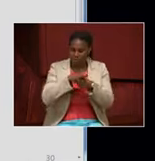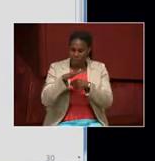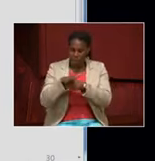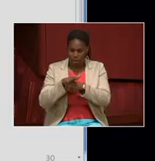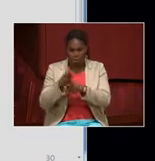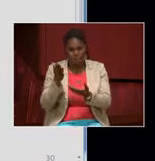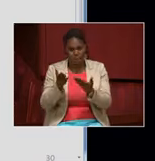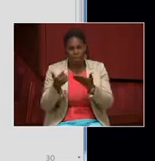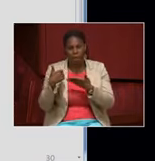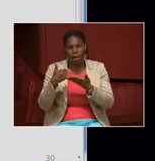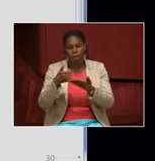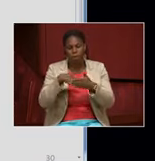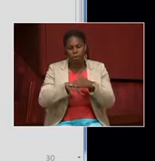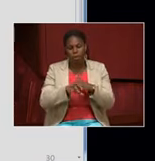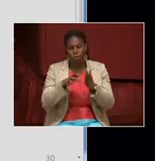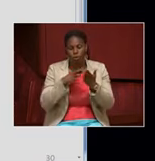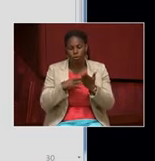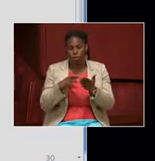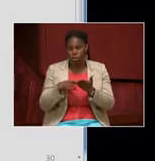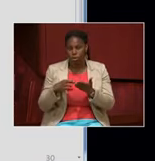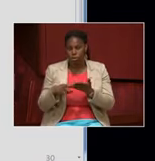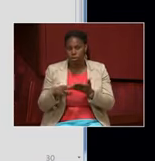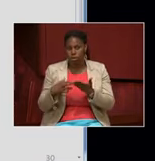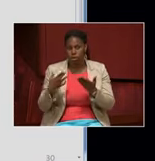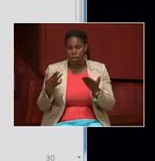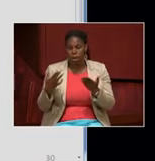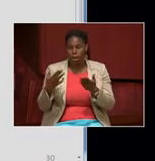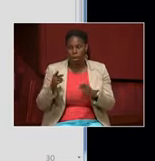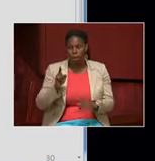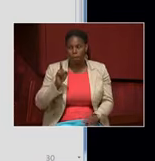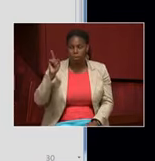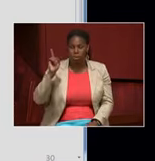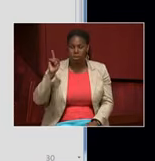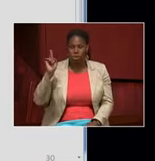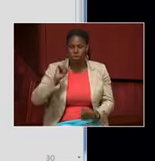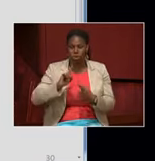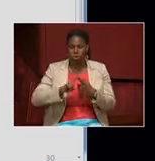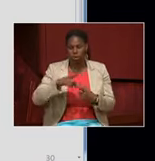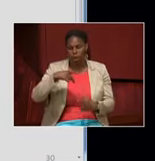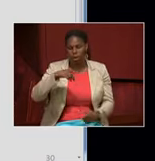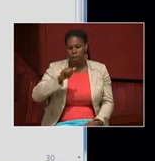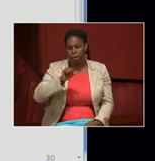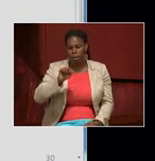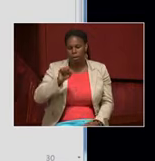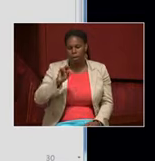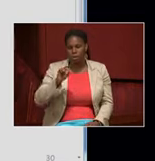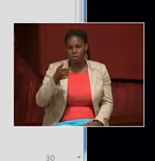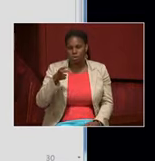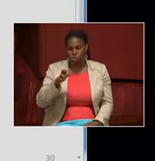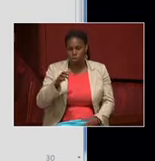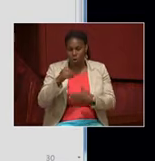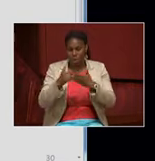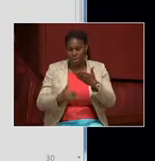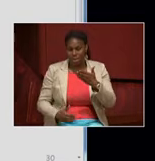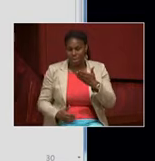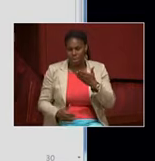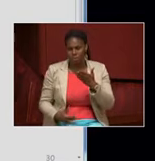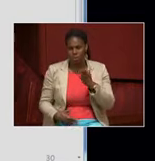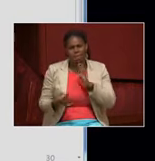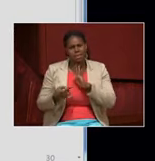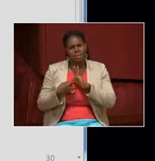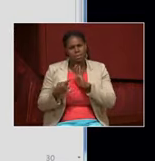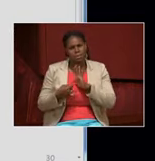help you in your research. I'm pointing to the passenger lists, and I bring this up because sometimes